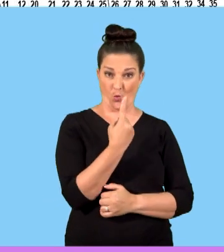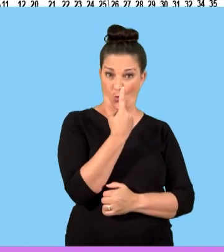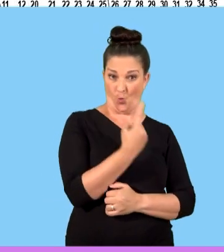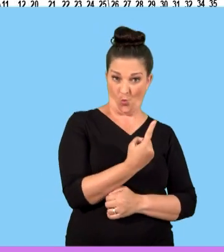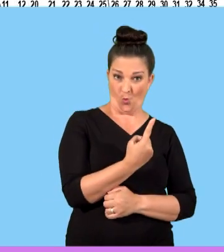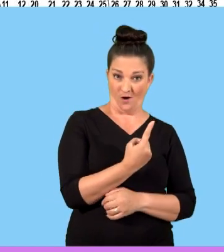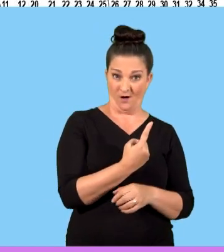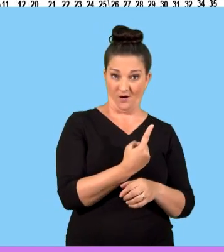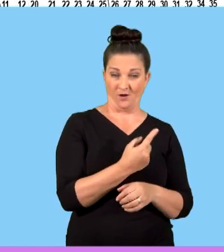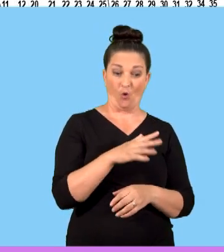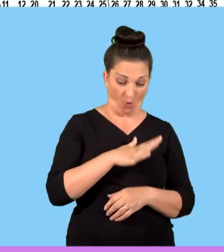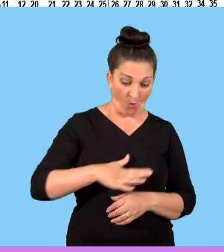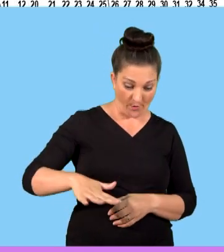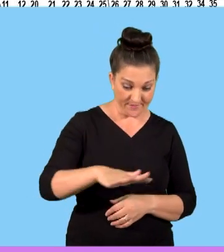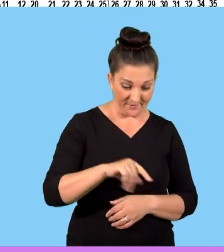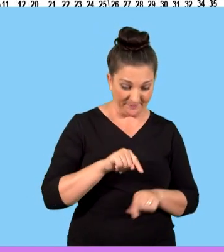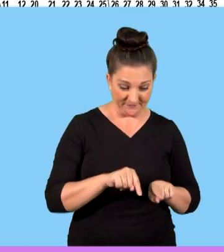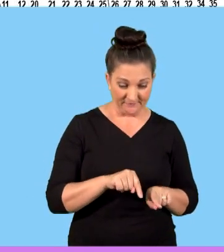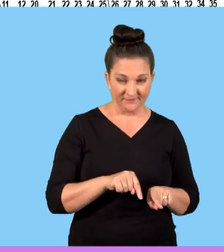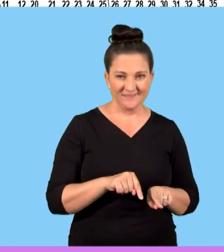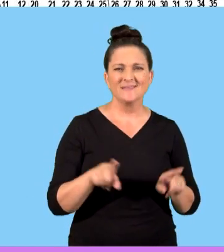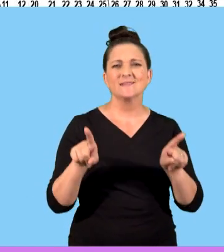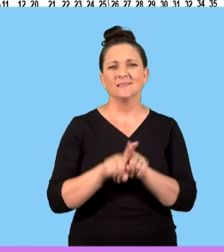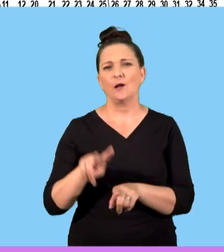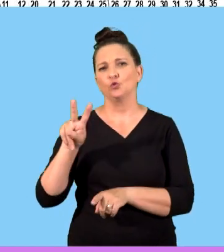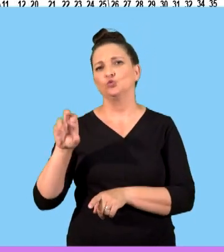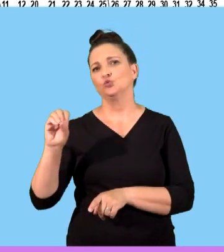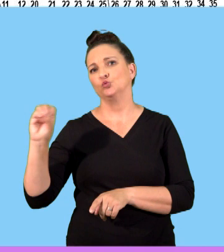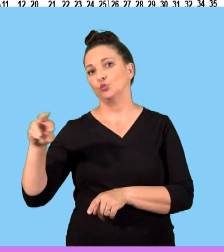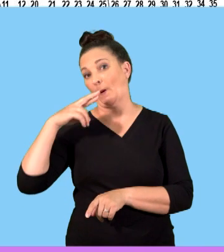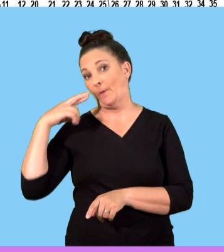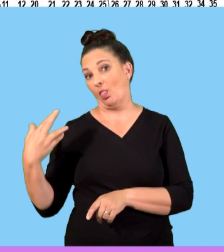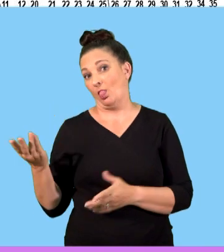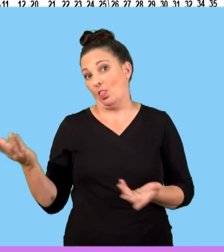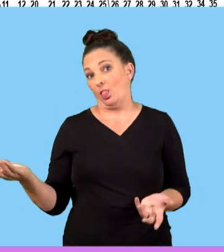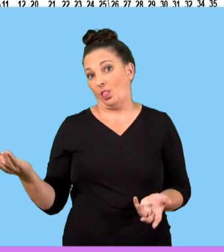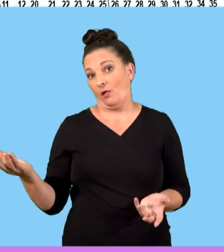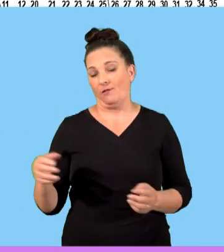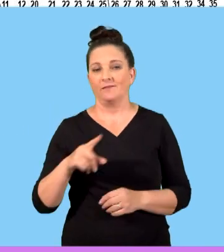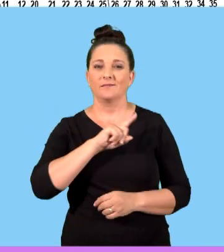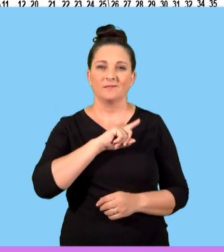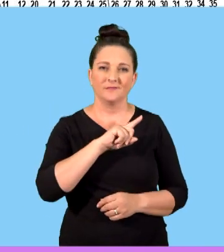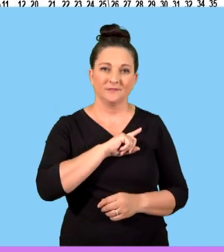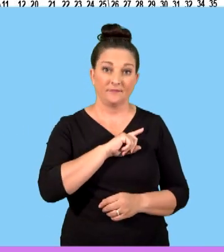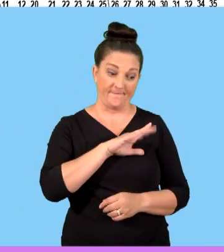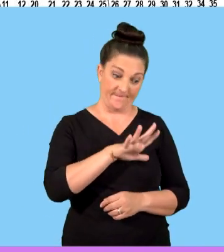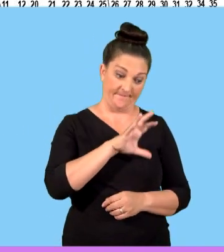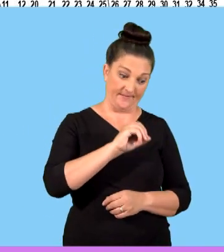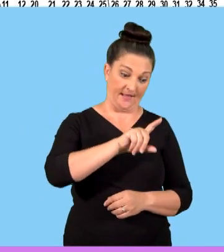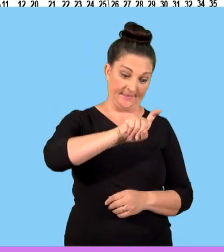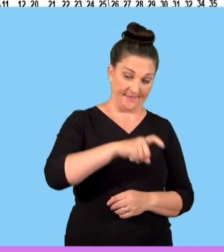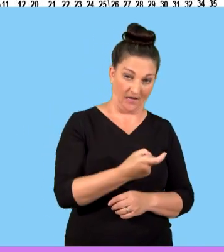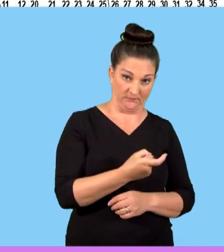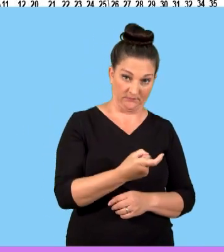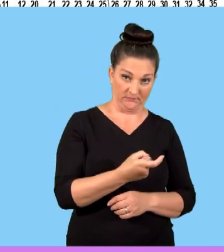That 1 unit here on this floor plan is actually worth 200 units in reality. Right? So therefore, I